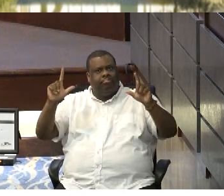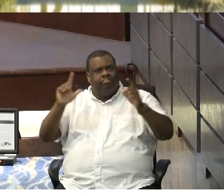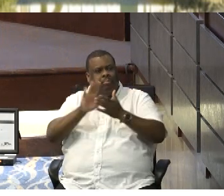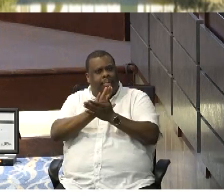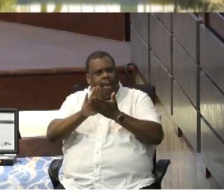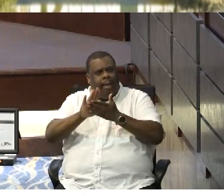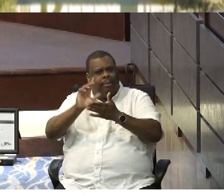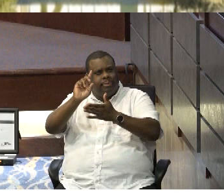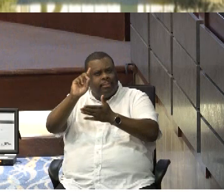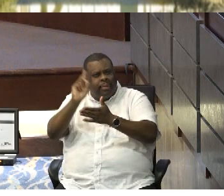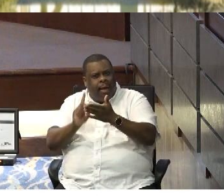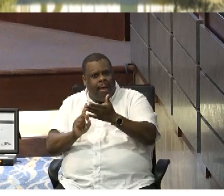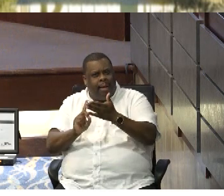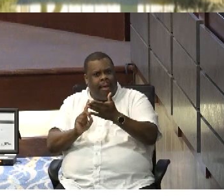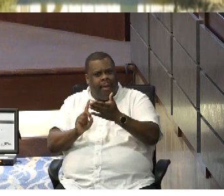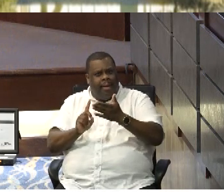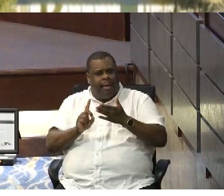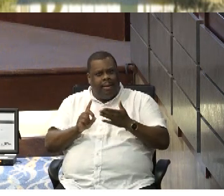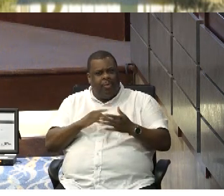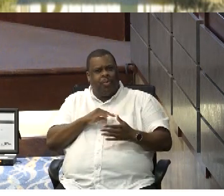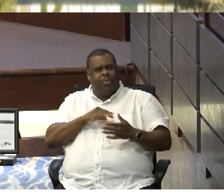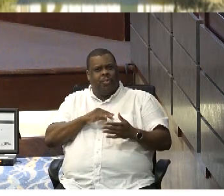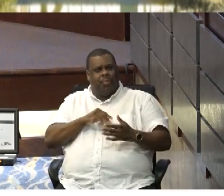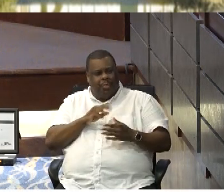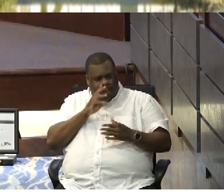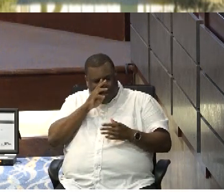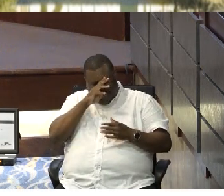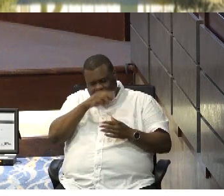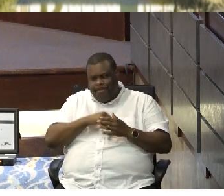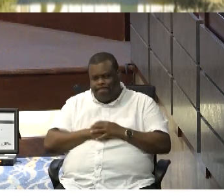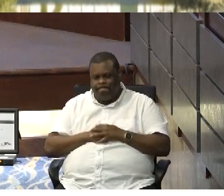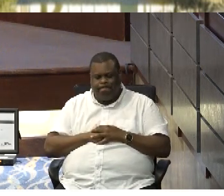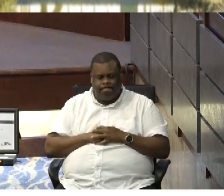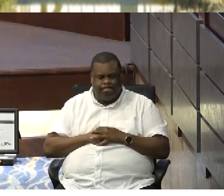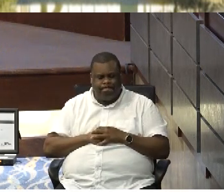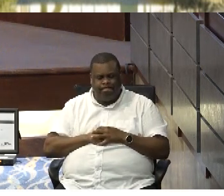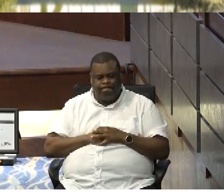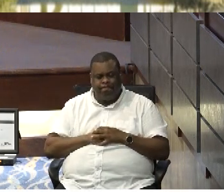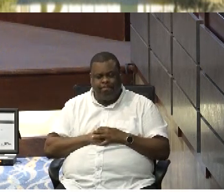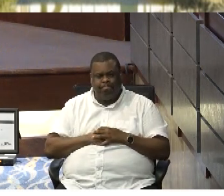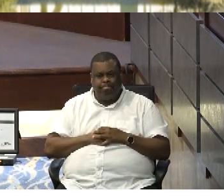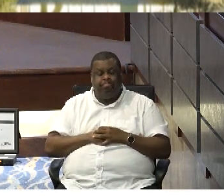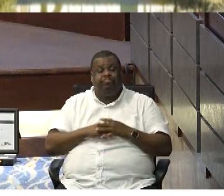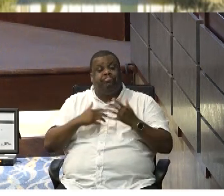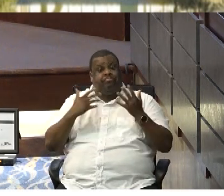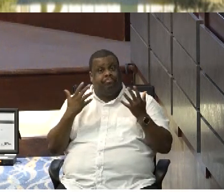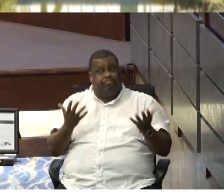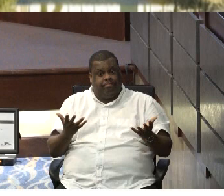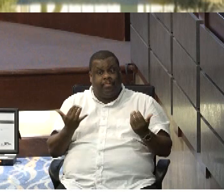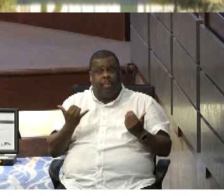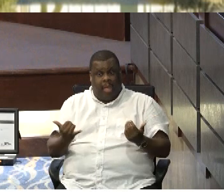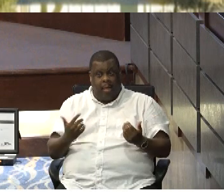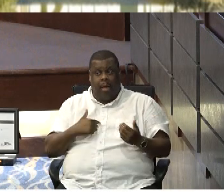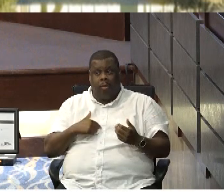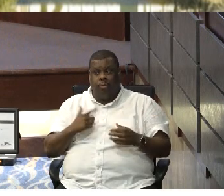design that we think will be a really great fit for what we're hoping to see in Waco. So